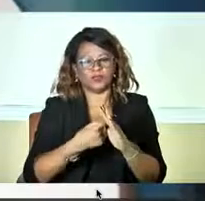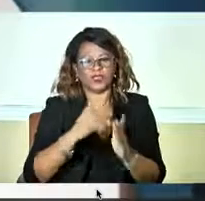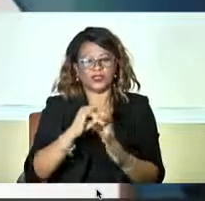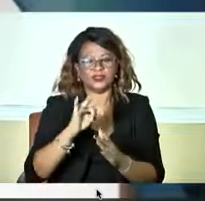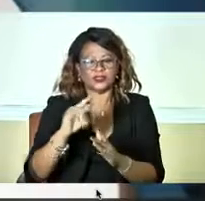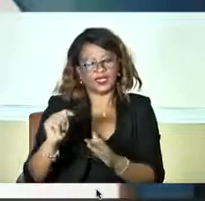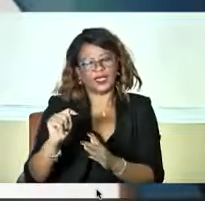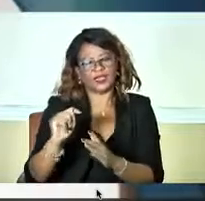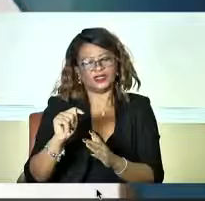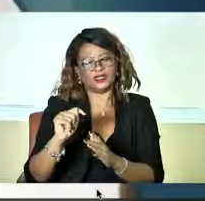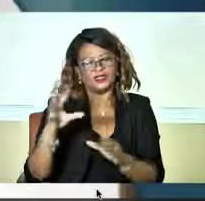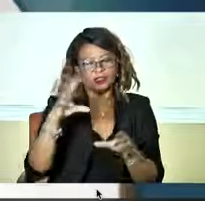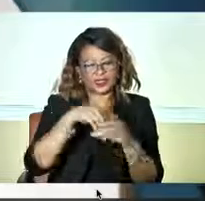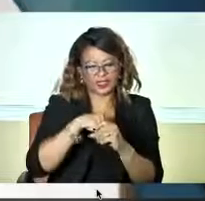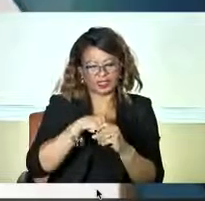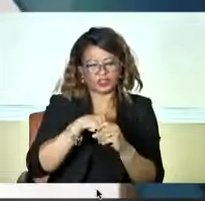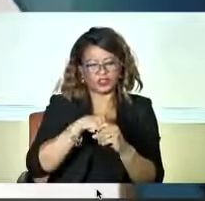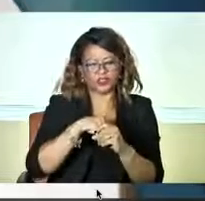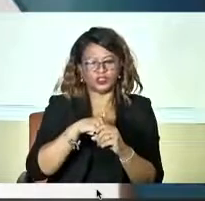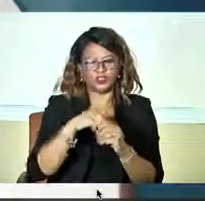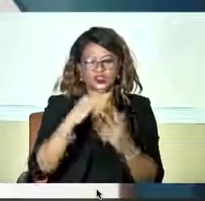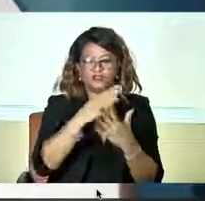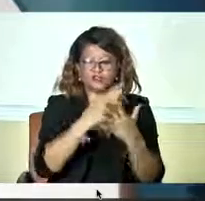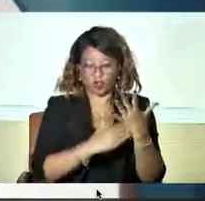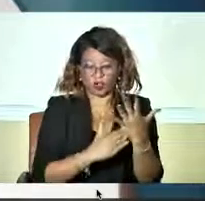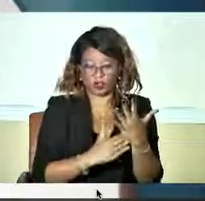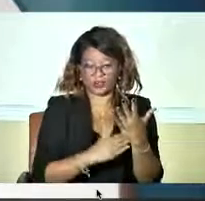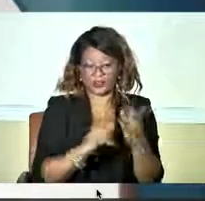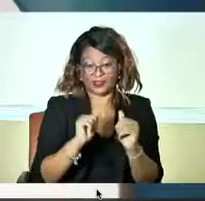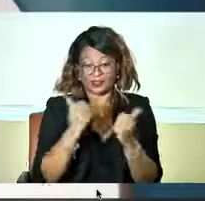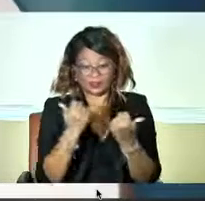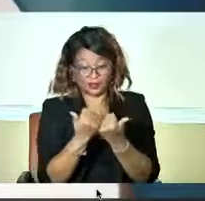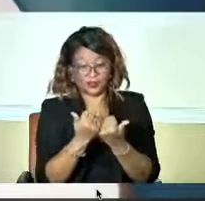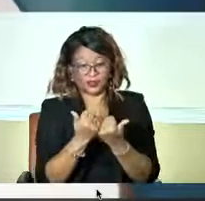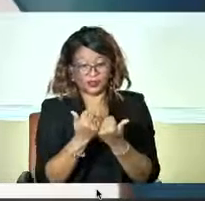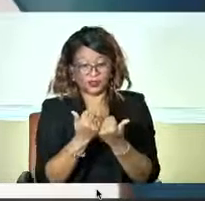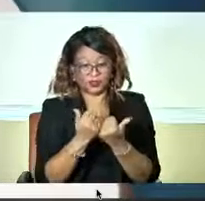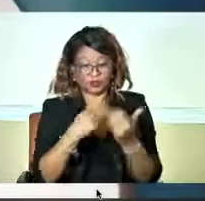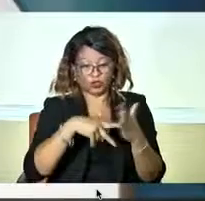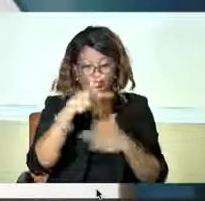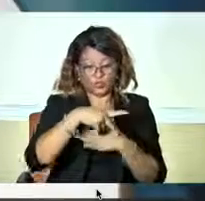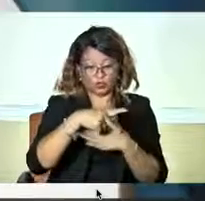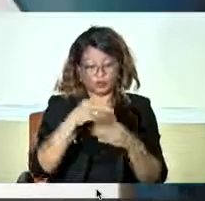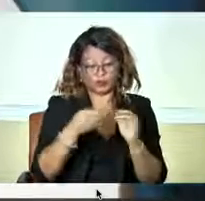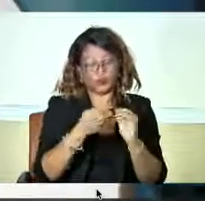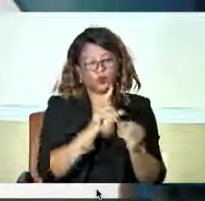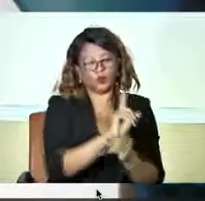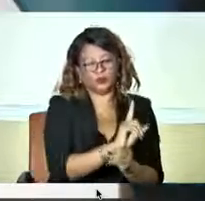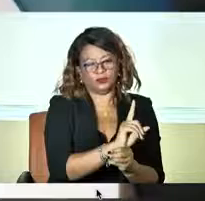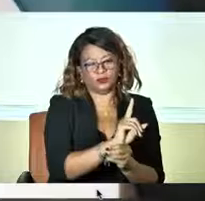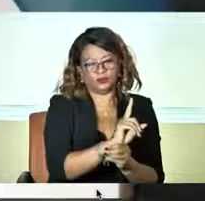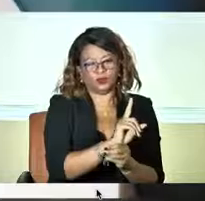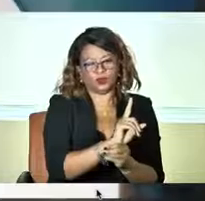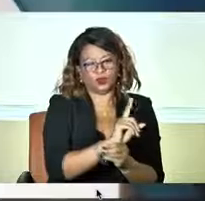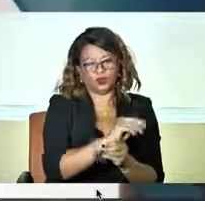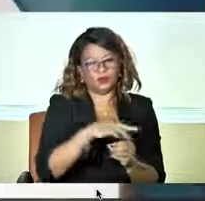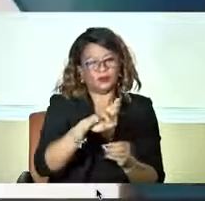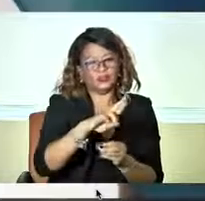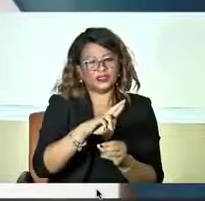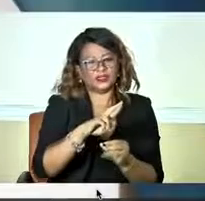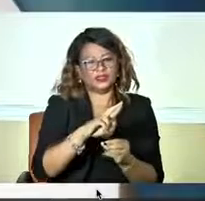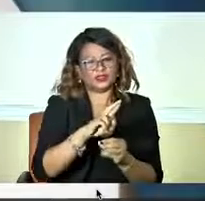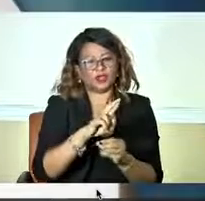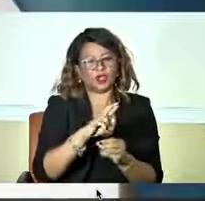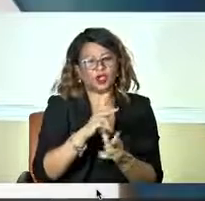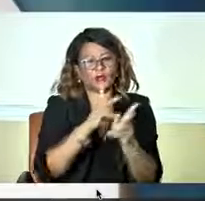DTAD has engaged in the following agency projects. 1, replacing adequate